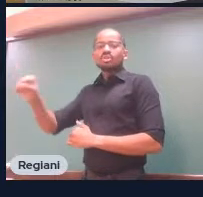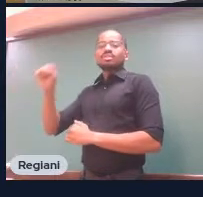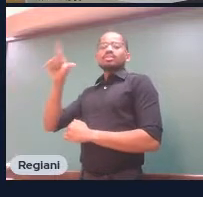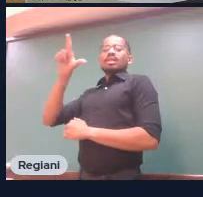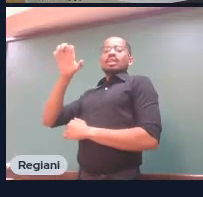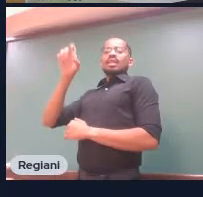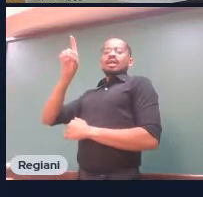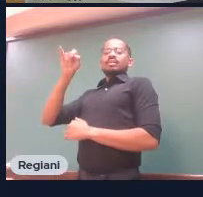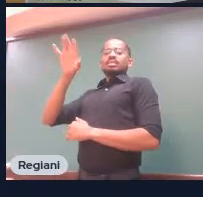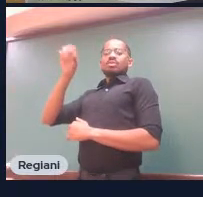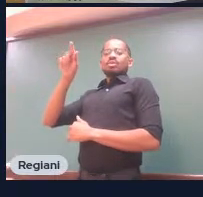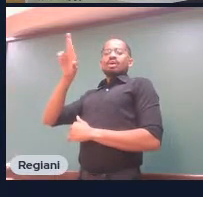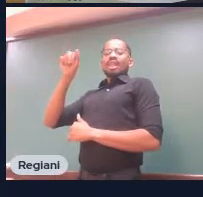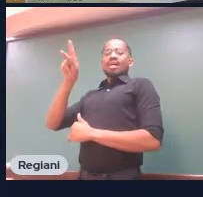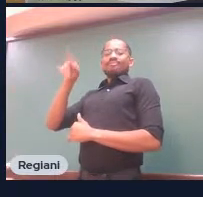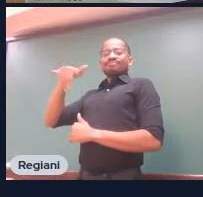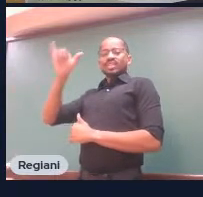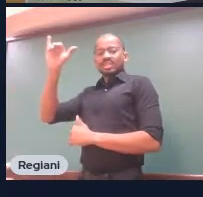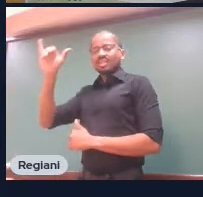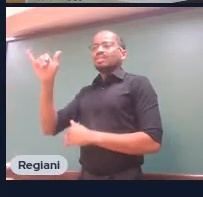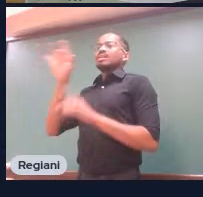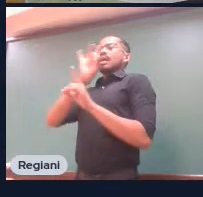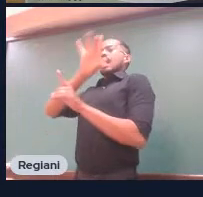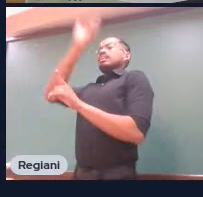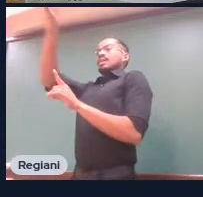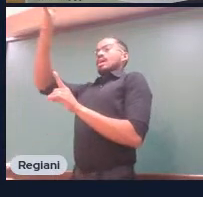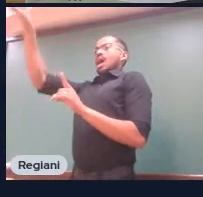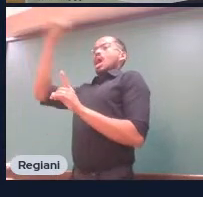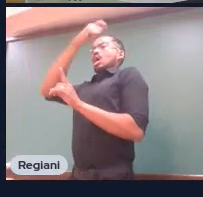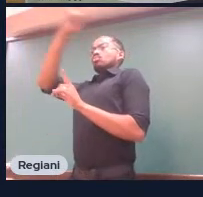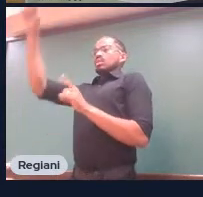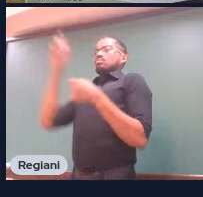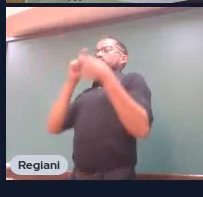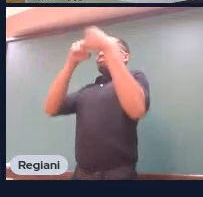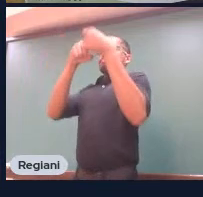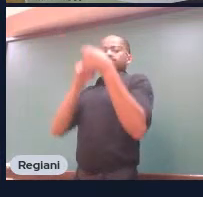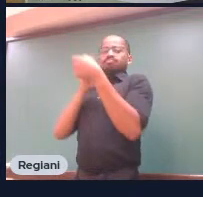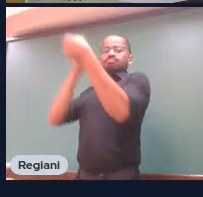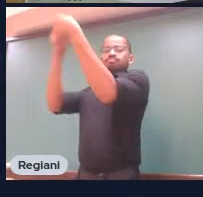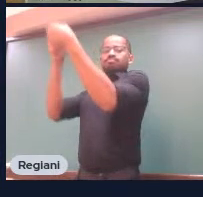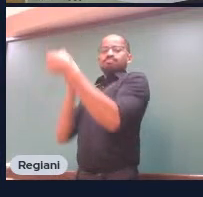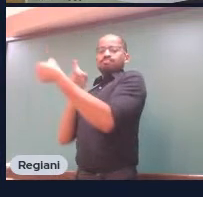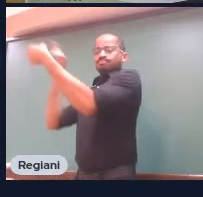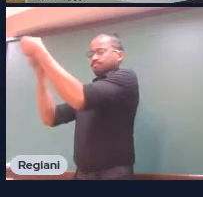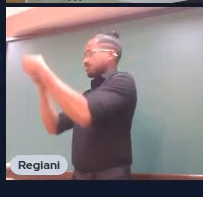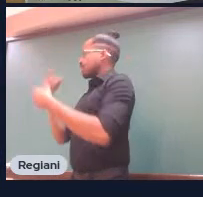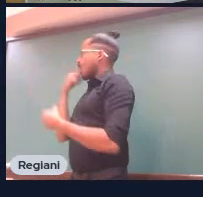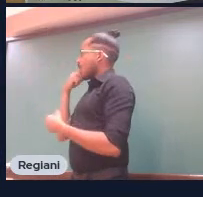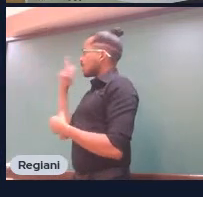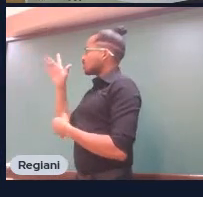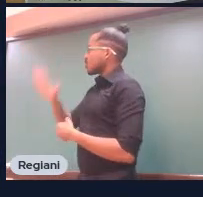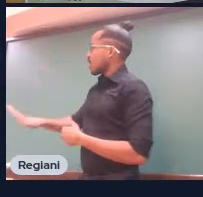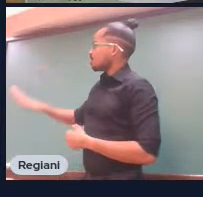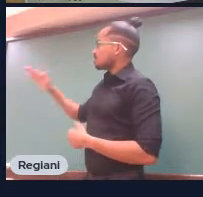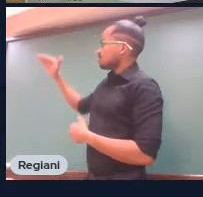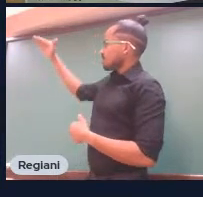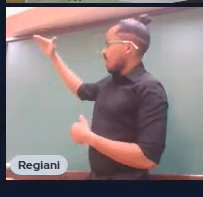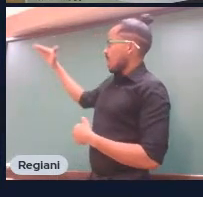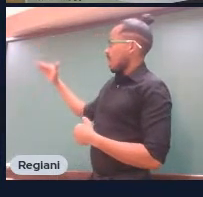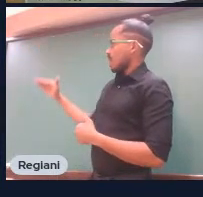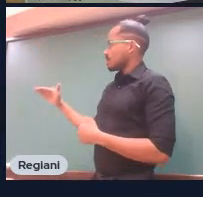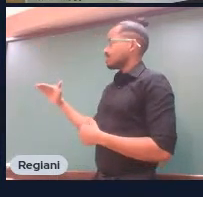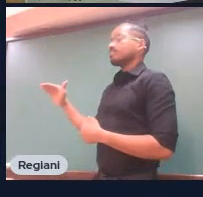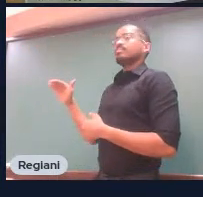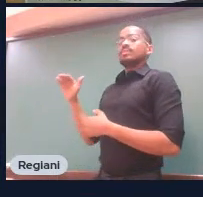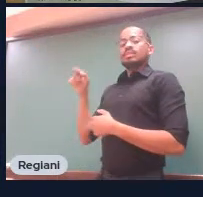the DSNA and EURALEX. And here is the overview. What is important here to then